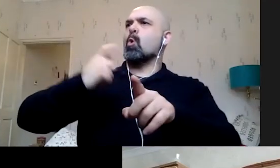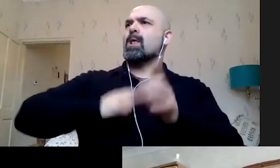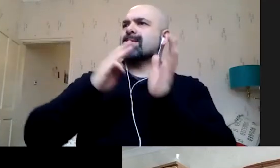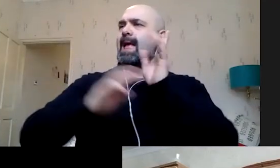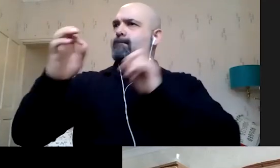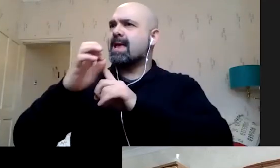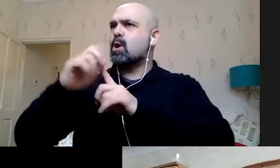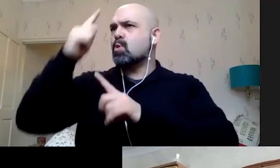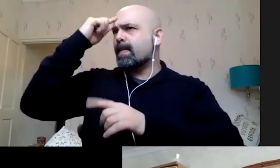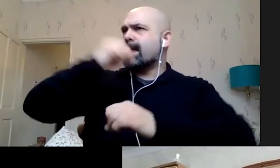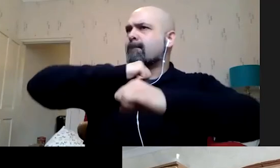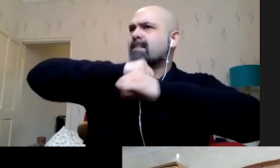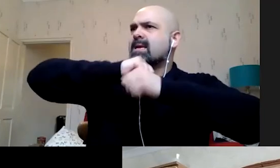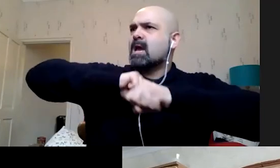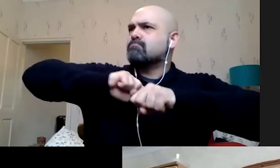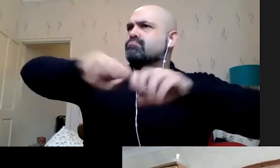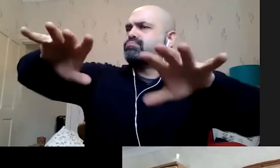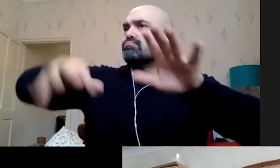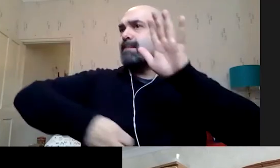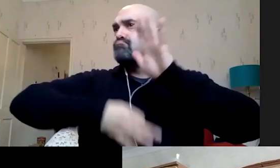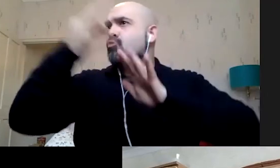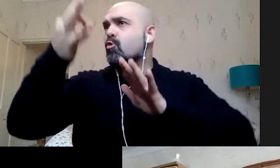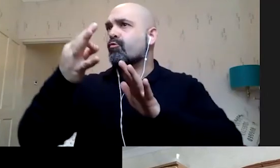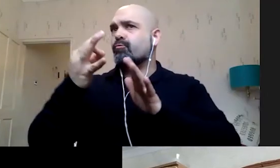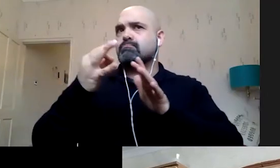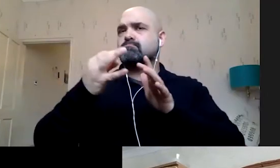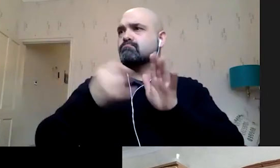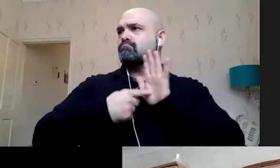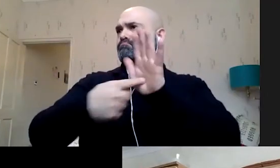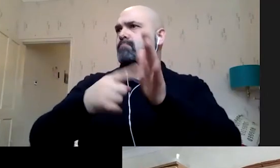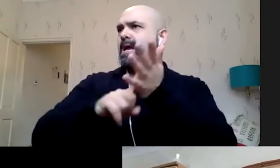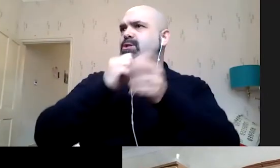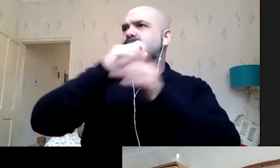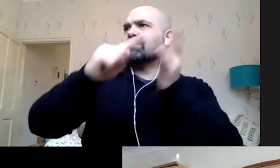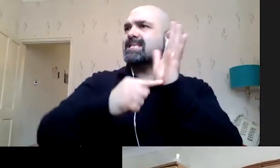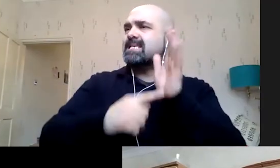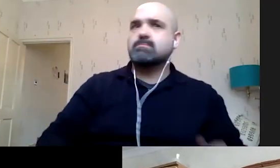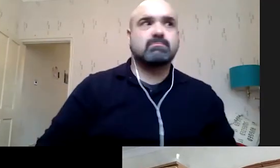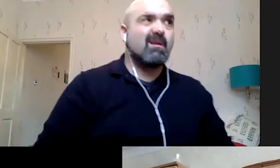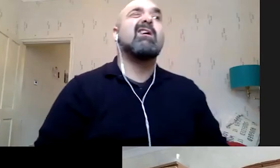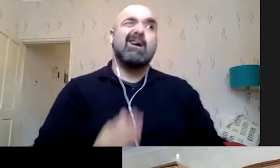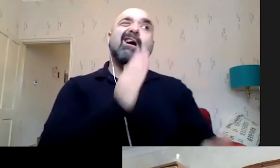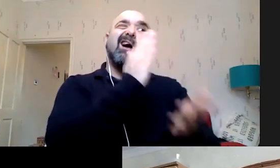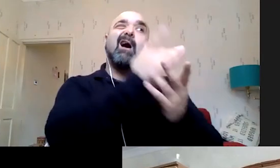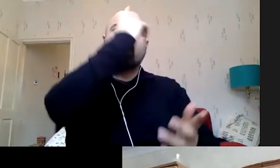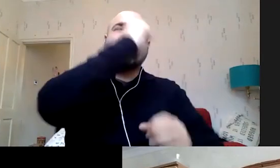of LGBTQ individuals has improved? Oh, it has improved dramatically. I think where